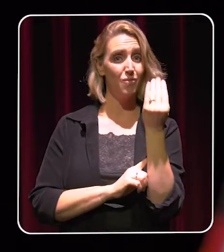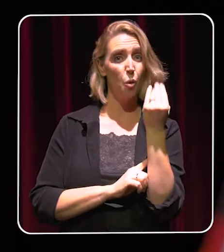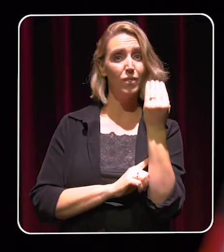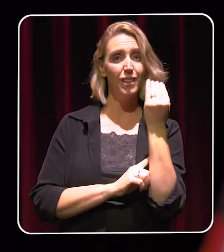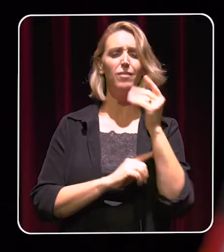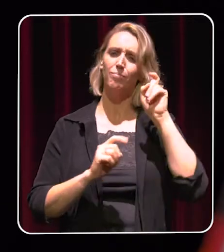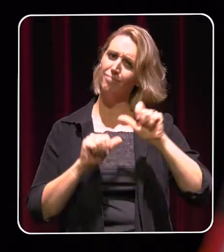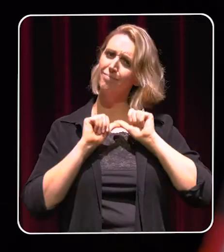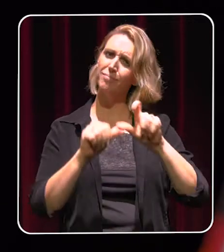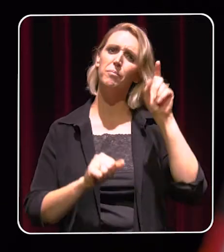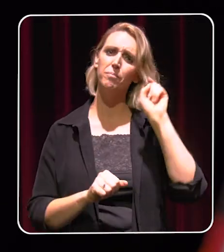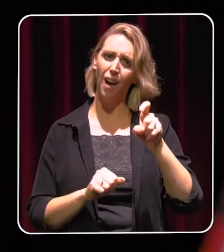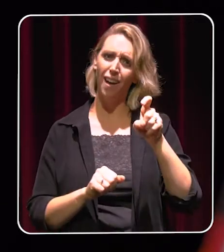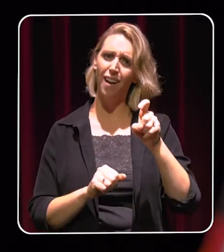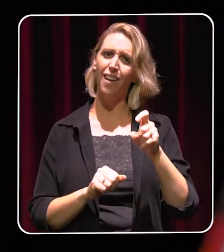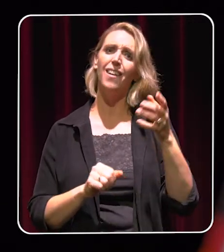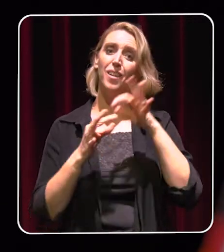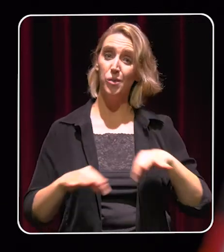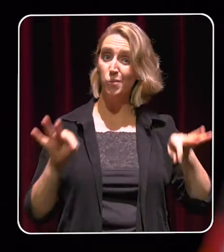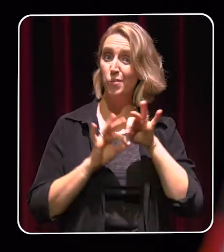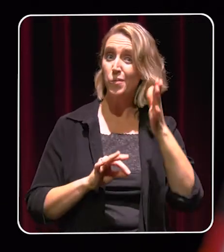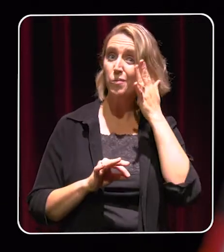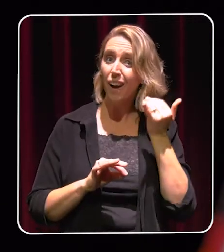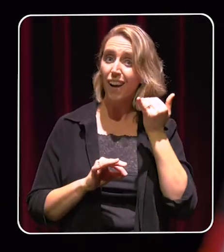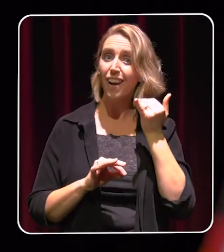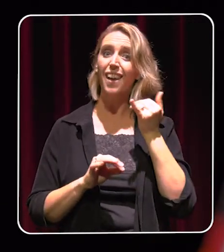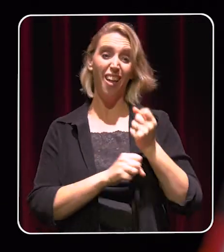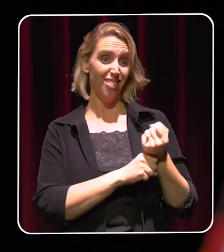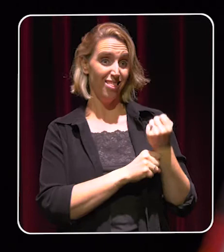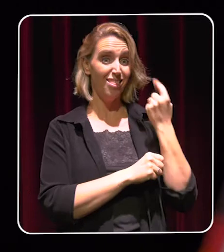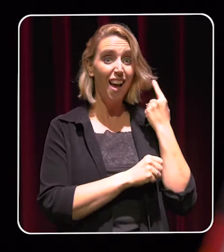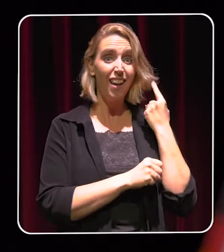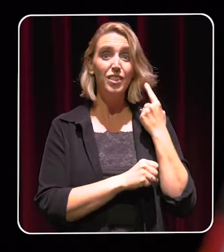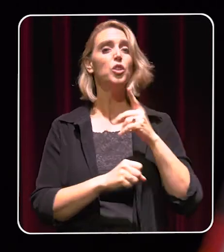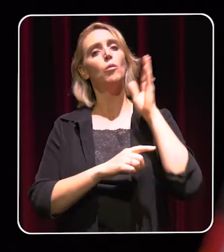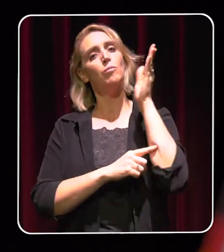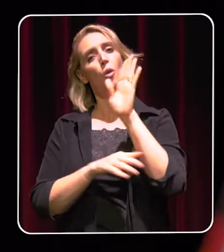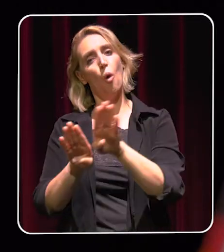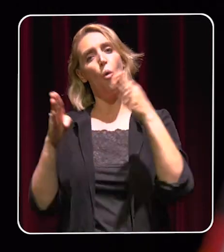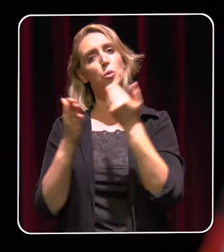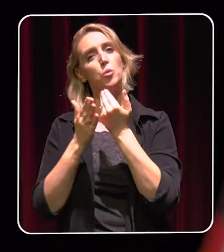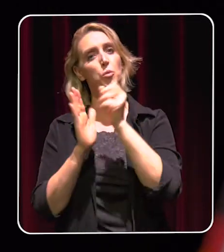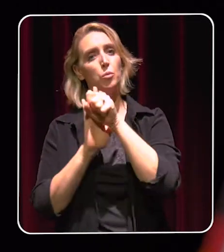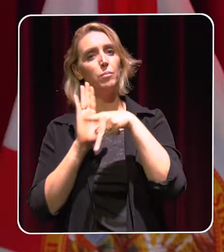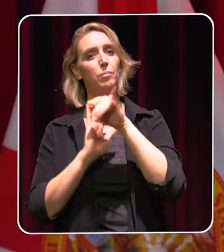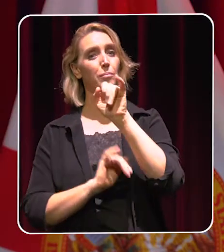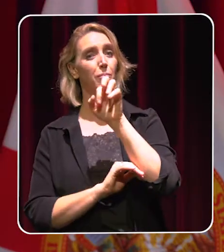show must go on, especially in light of being prevented from delivering last year's address during the opening of the St. Pete